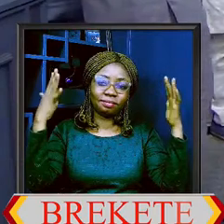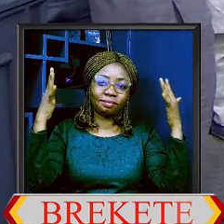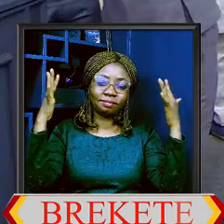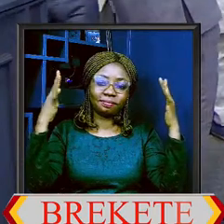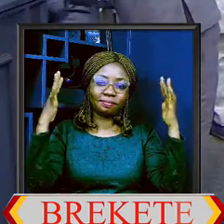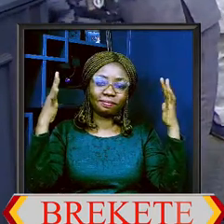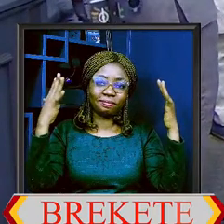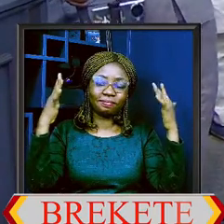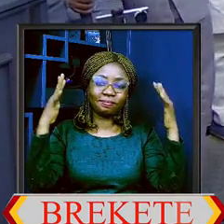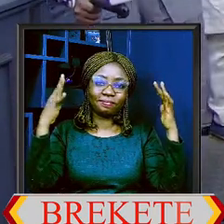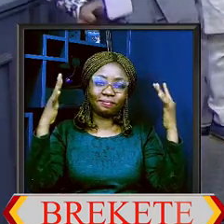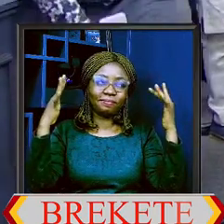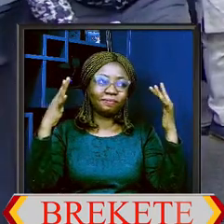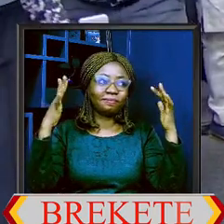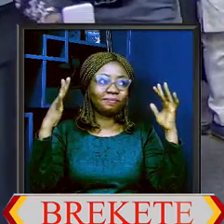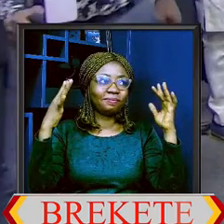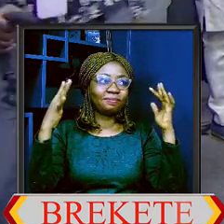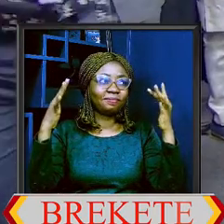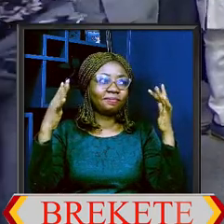mother